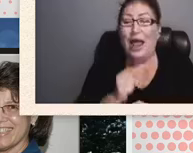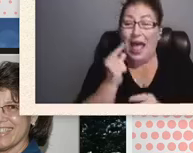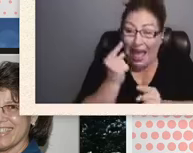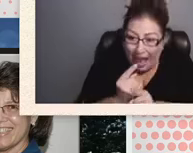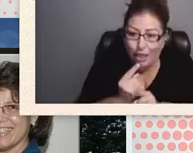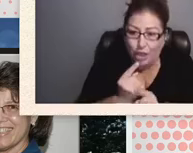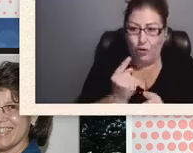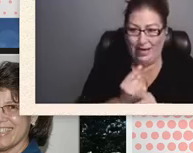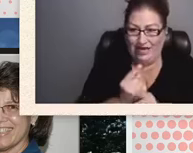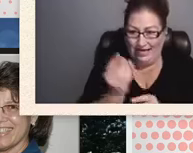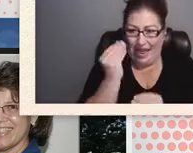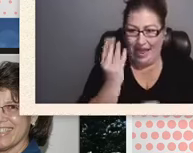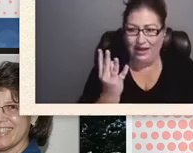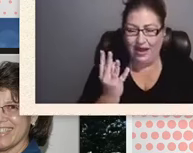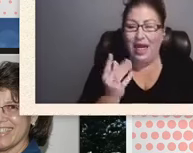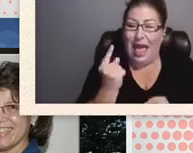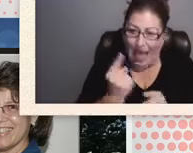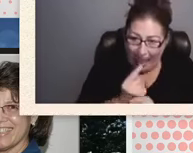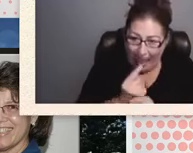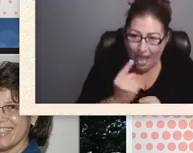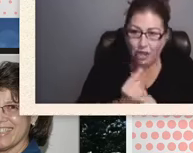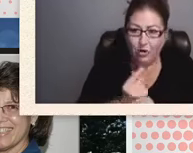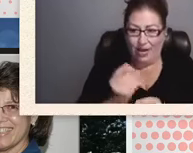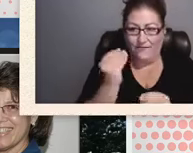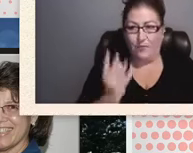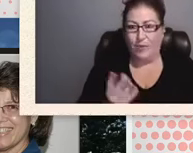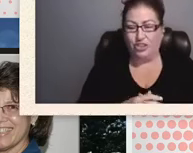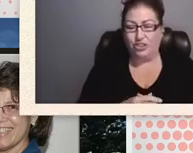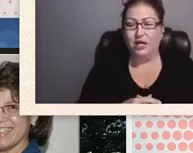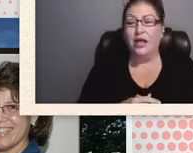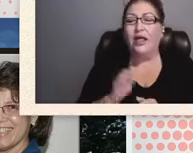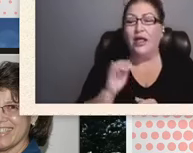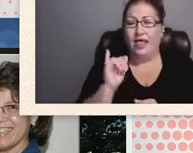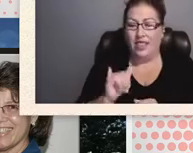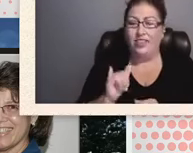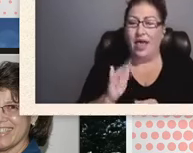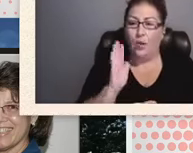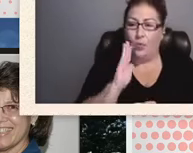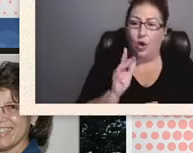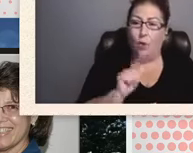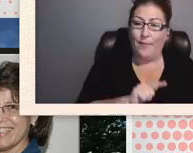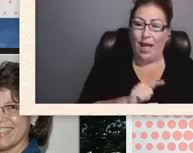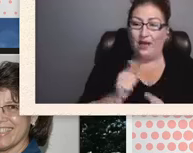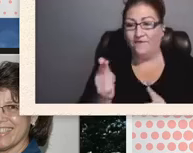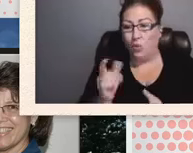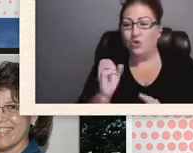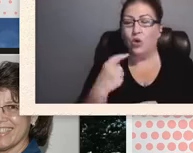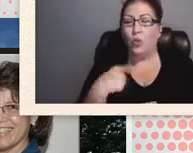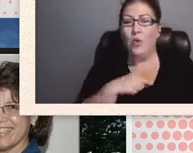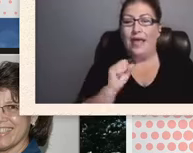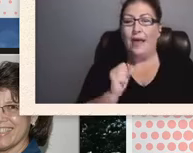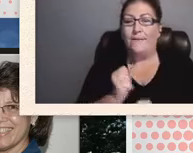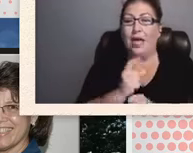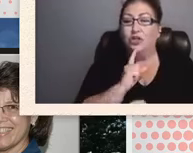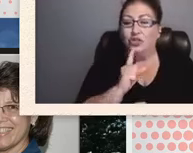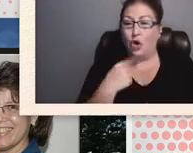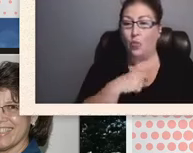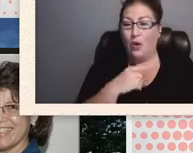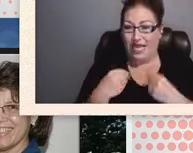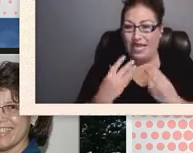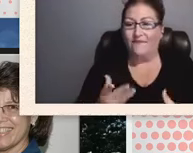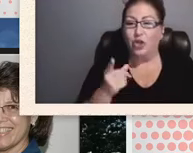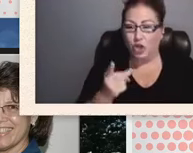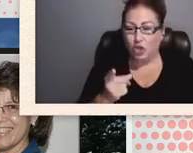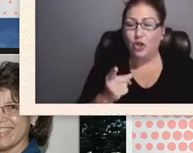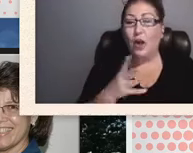data, accurate information that's going back and forth so we can make sure that we're giving you and the